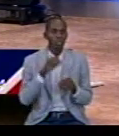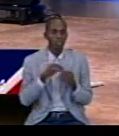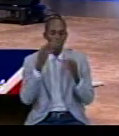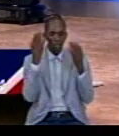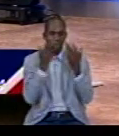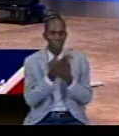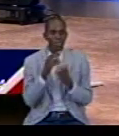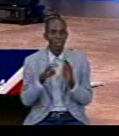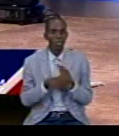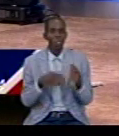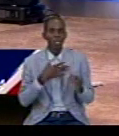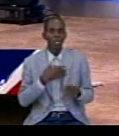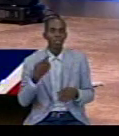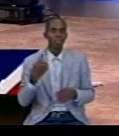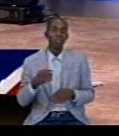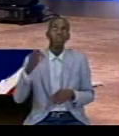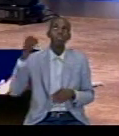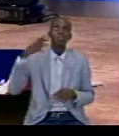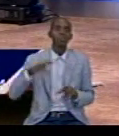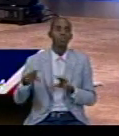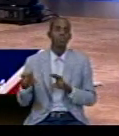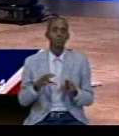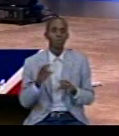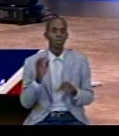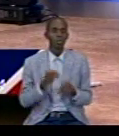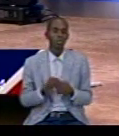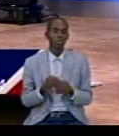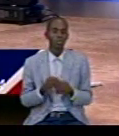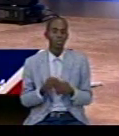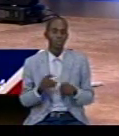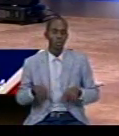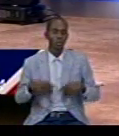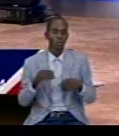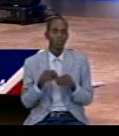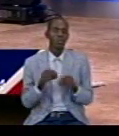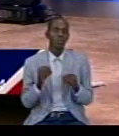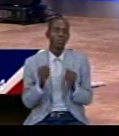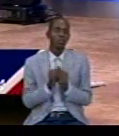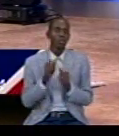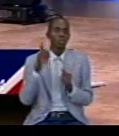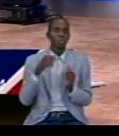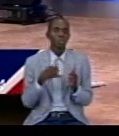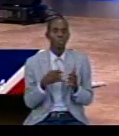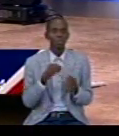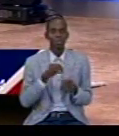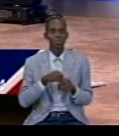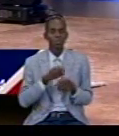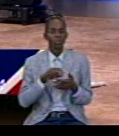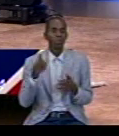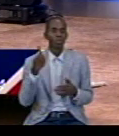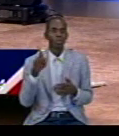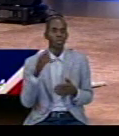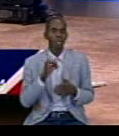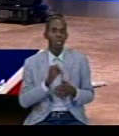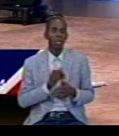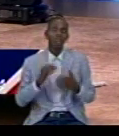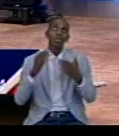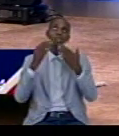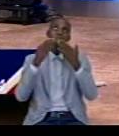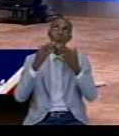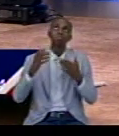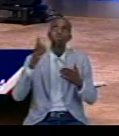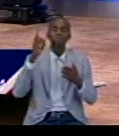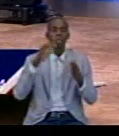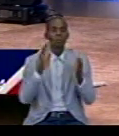light dwelleth with him. In verse 23, it says, I thank thee and praise thee,